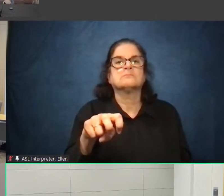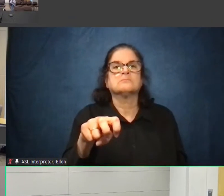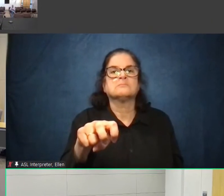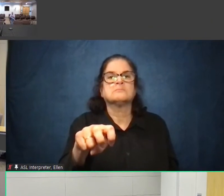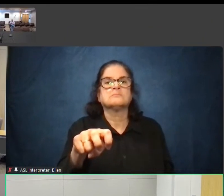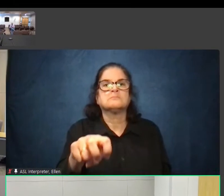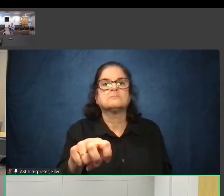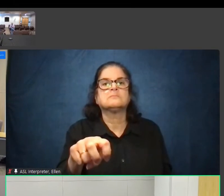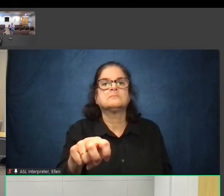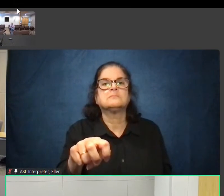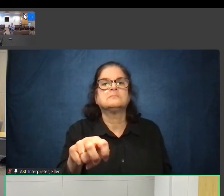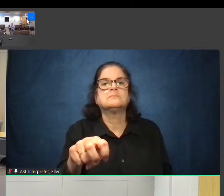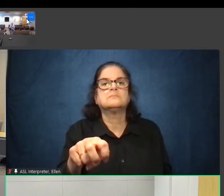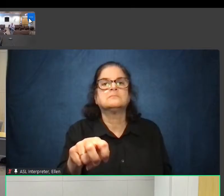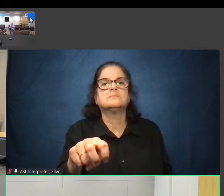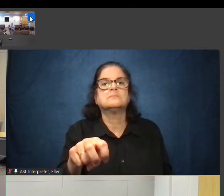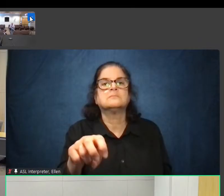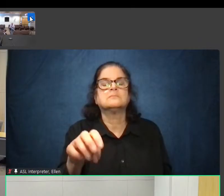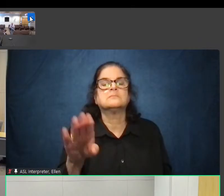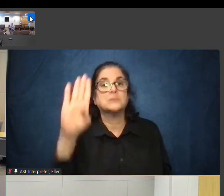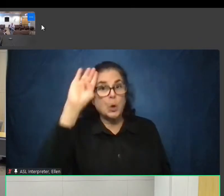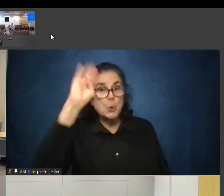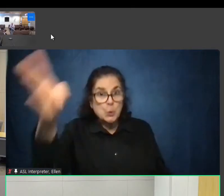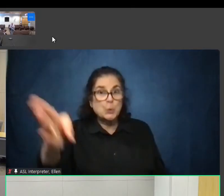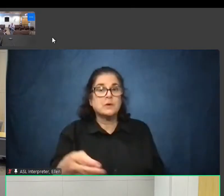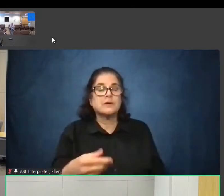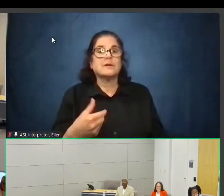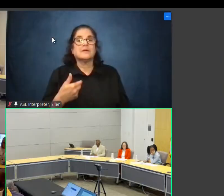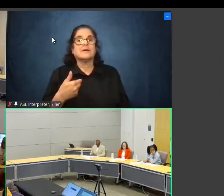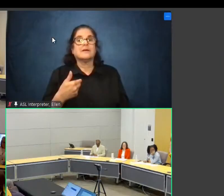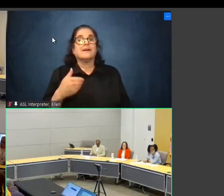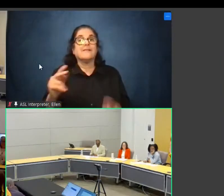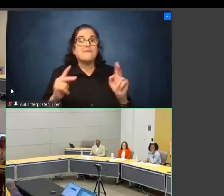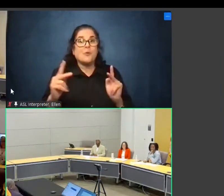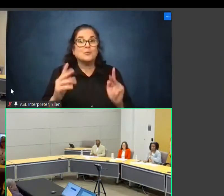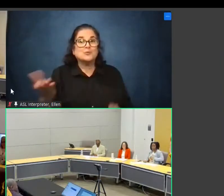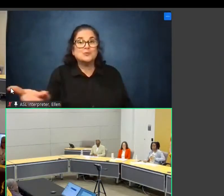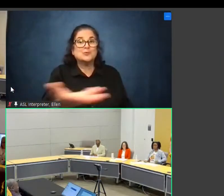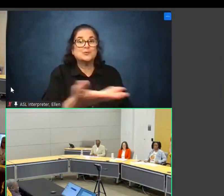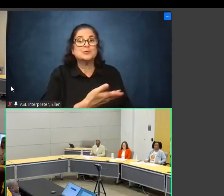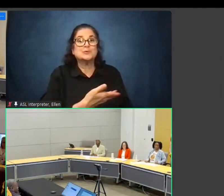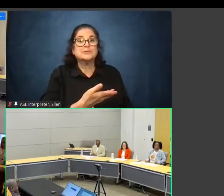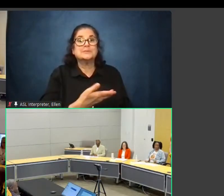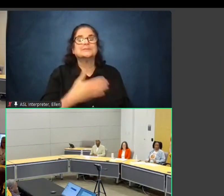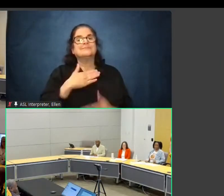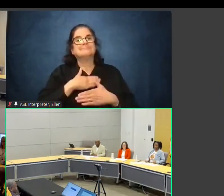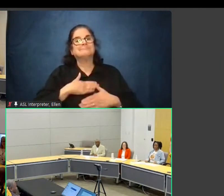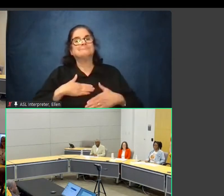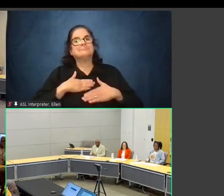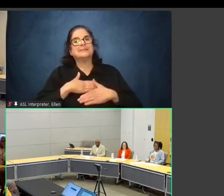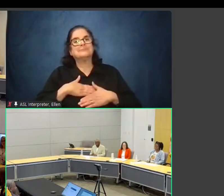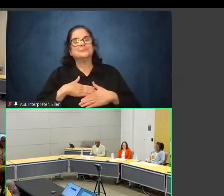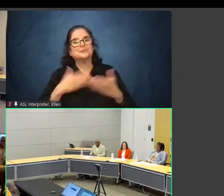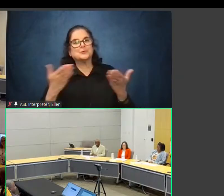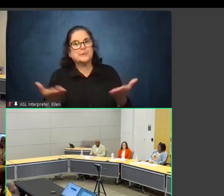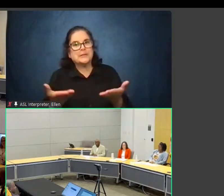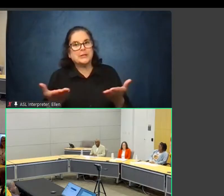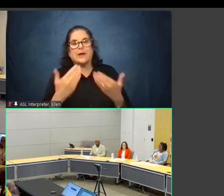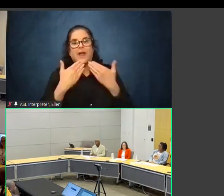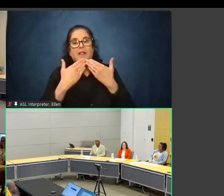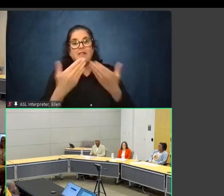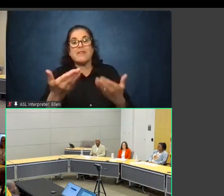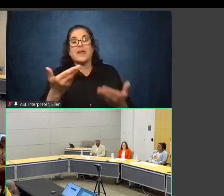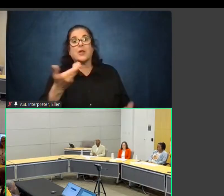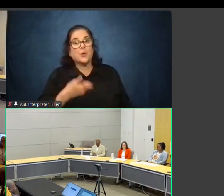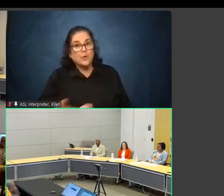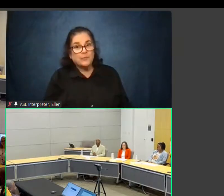I see somebody says, good afternoon, folks. It's a pleasure to be here and thank you for having me.